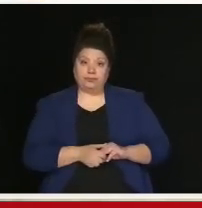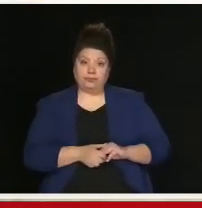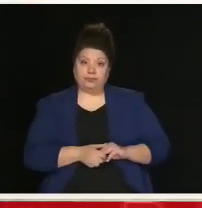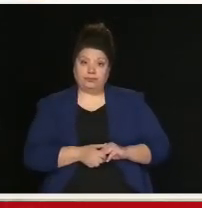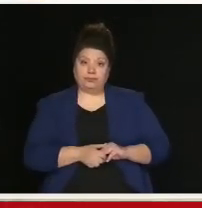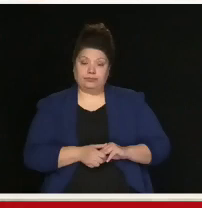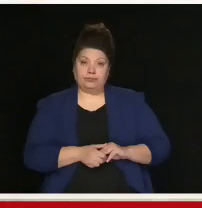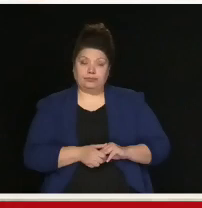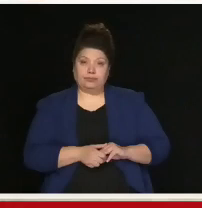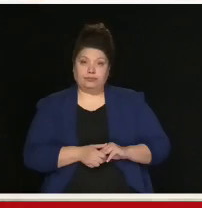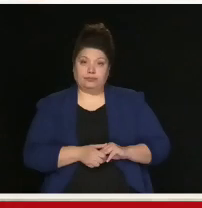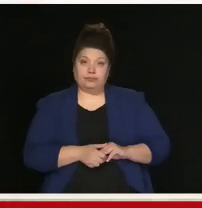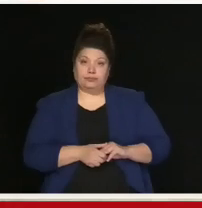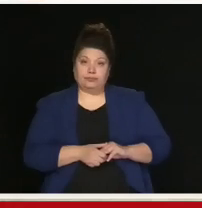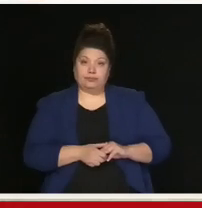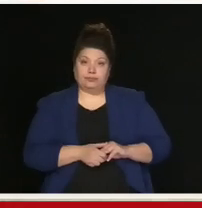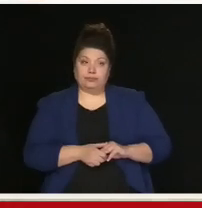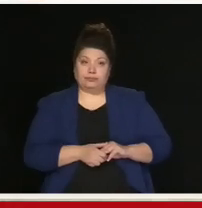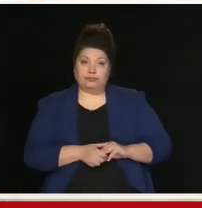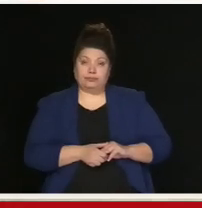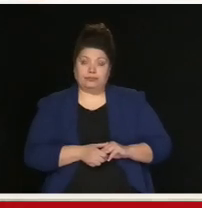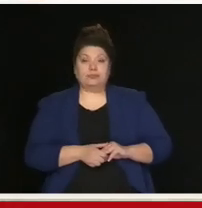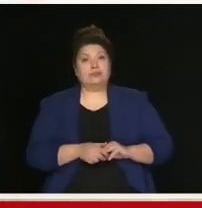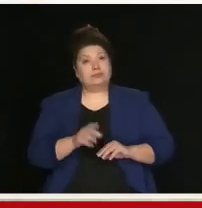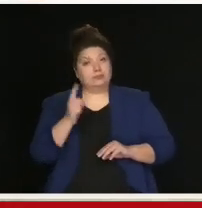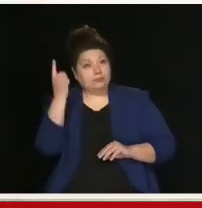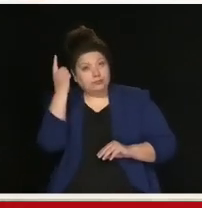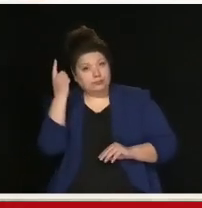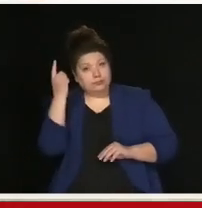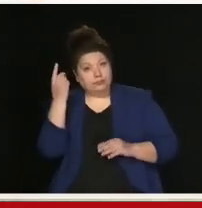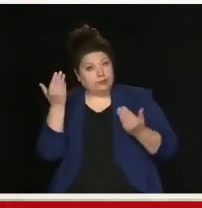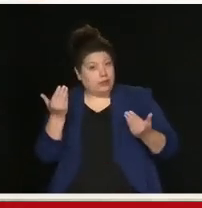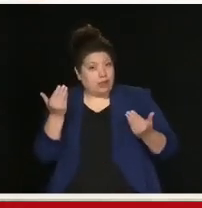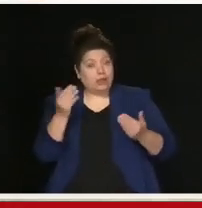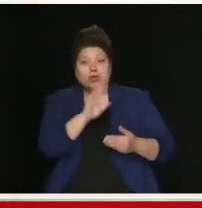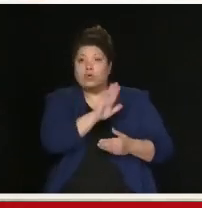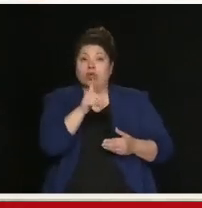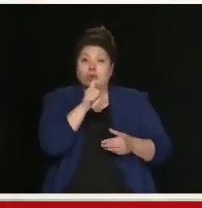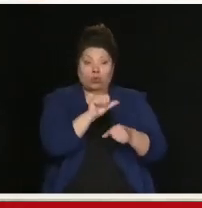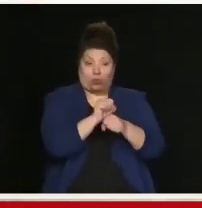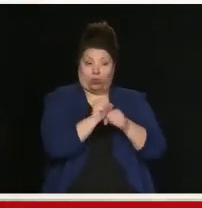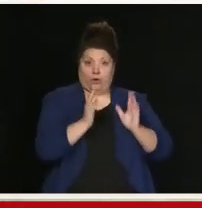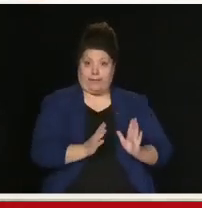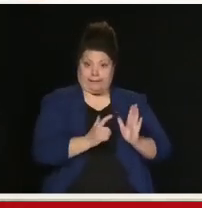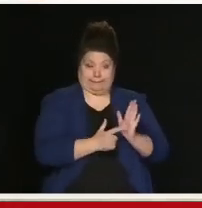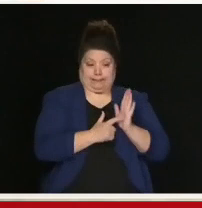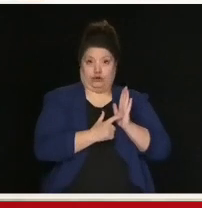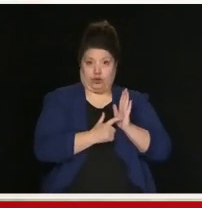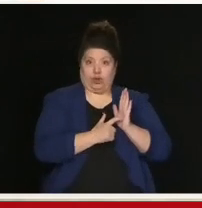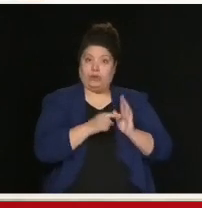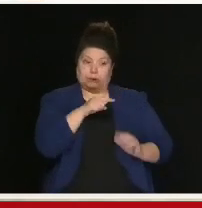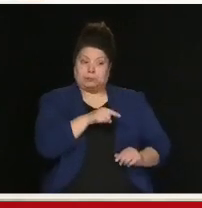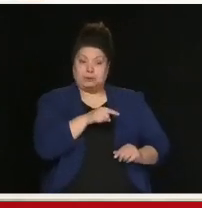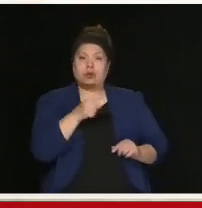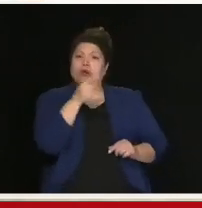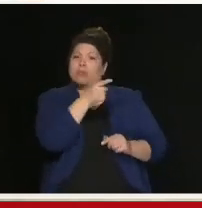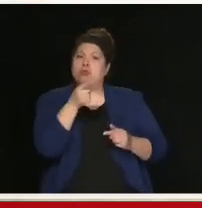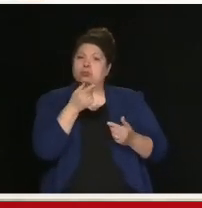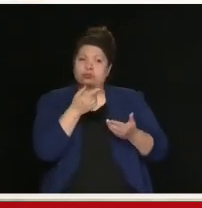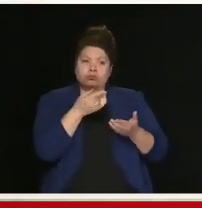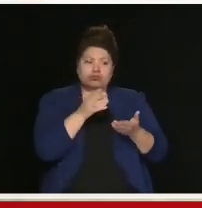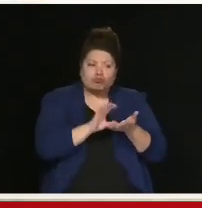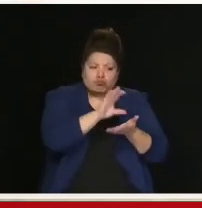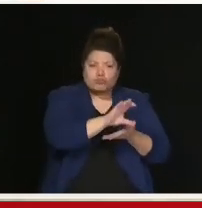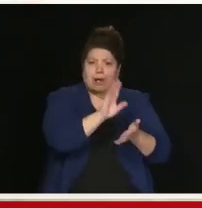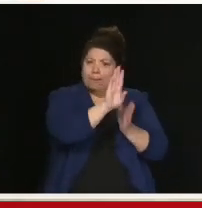On those bonuses for essential workers, you said that you're offering billions of dollars to the provinces. However, we know